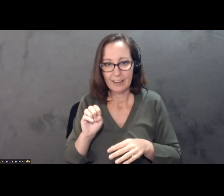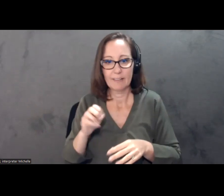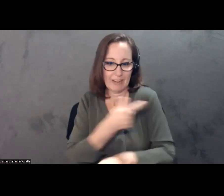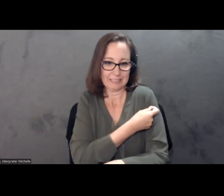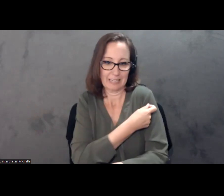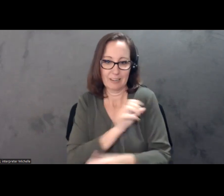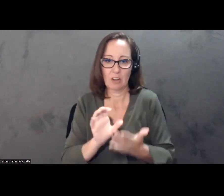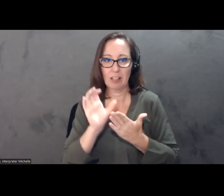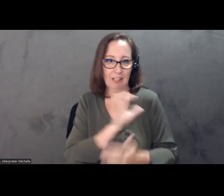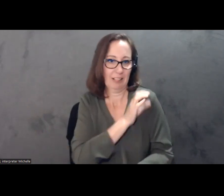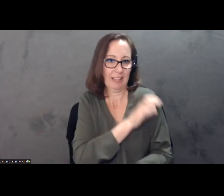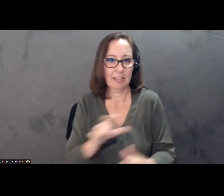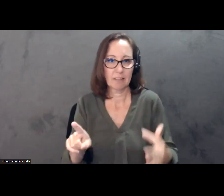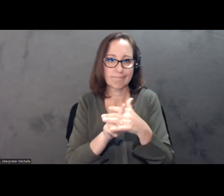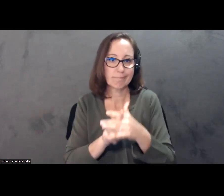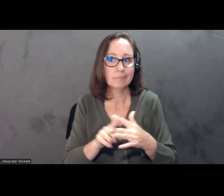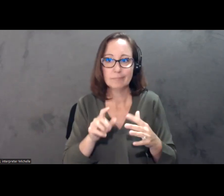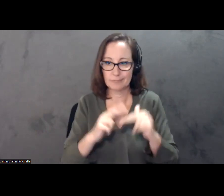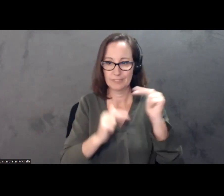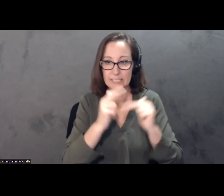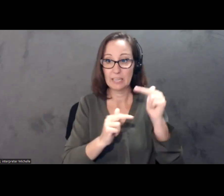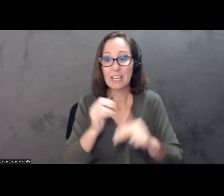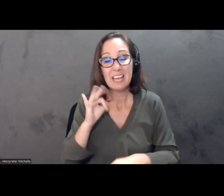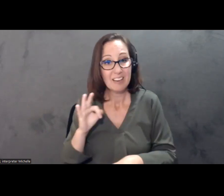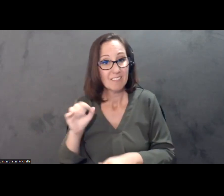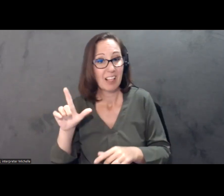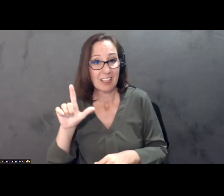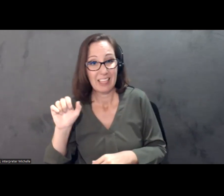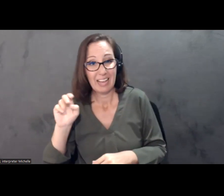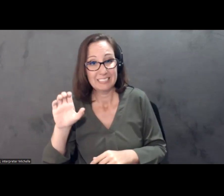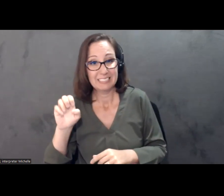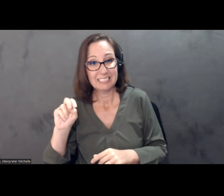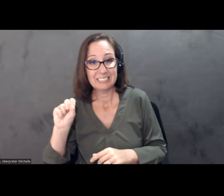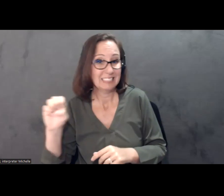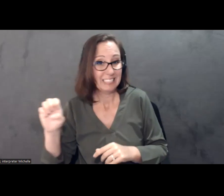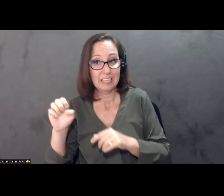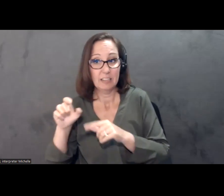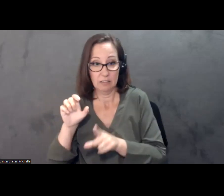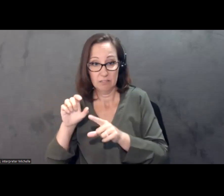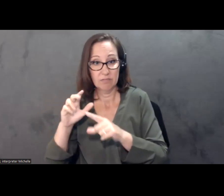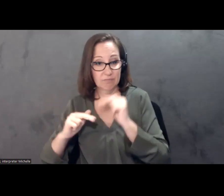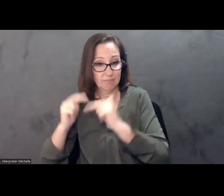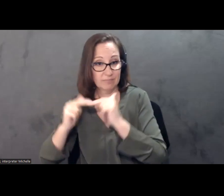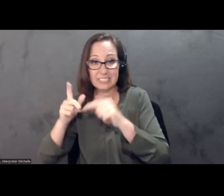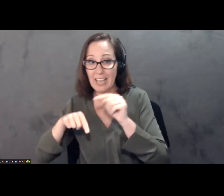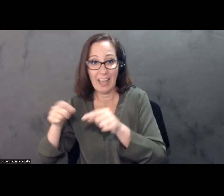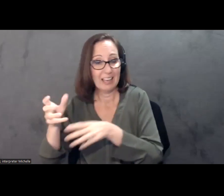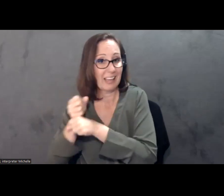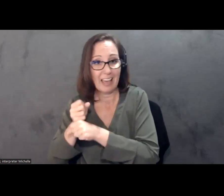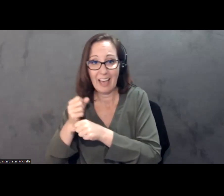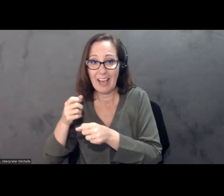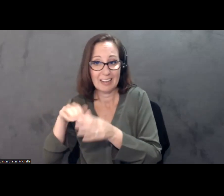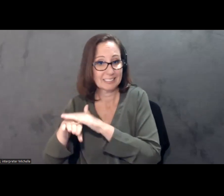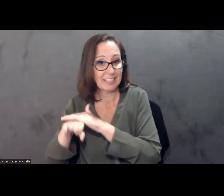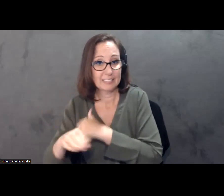then again, anytime that a licensee is having difficulty in obtaining vaccine access, we would encourage you to